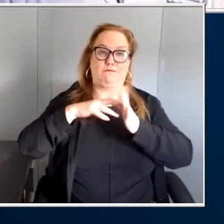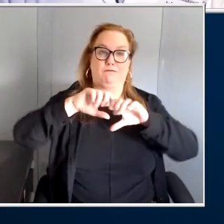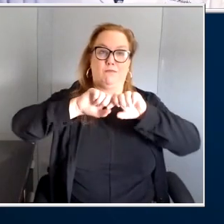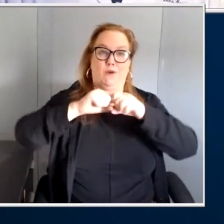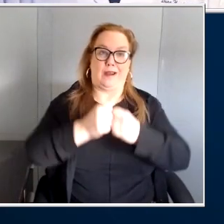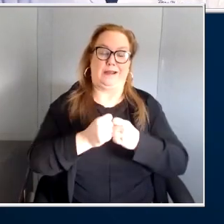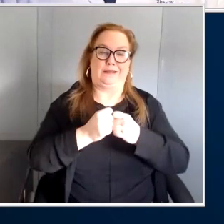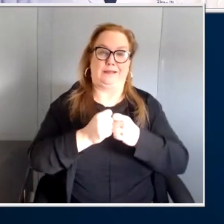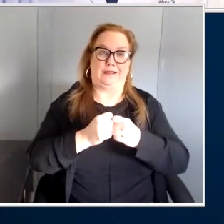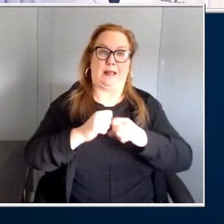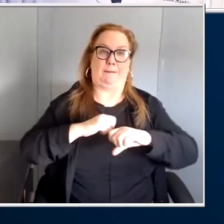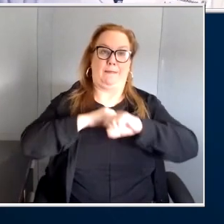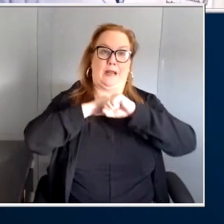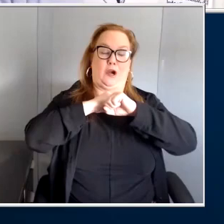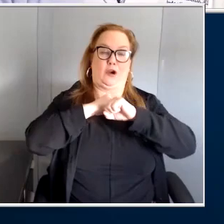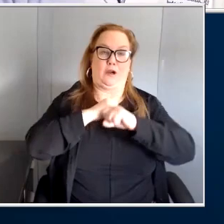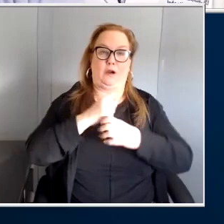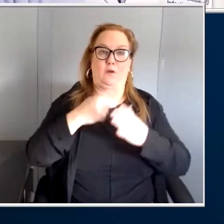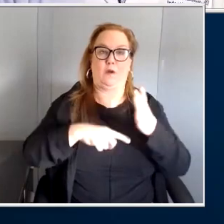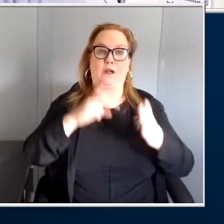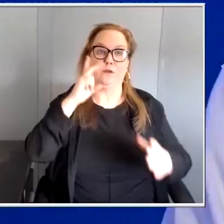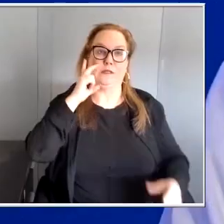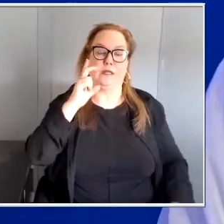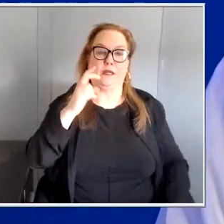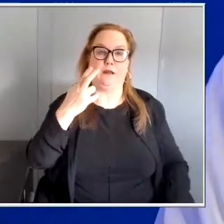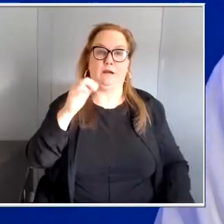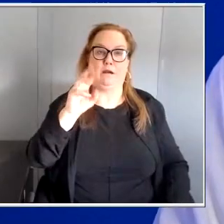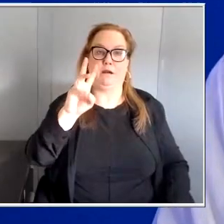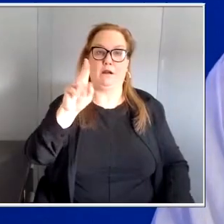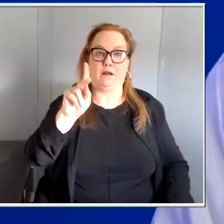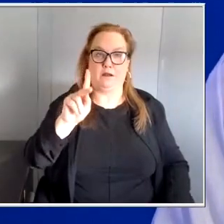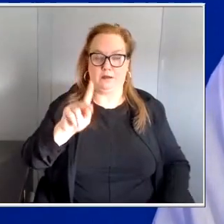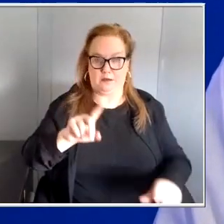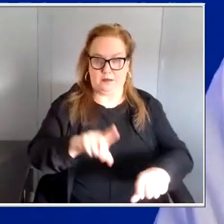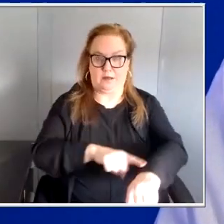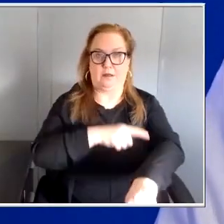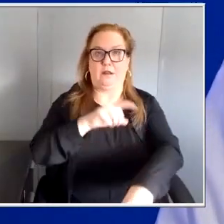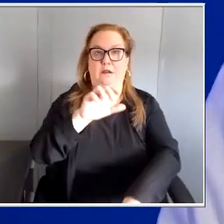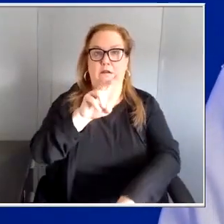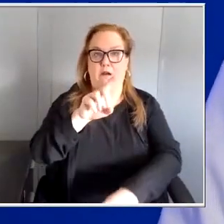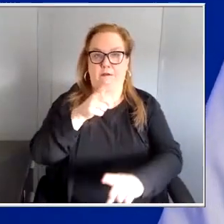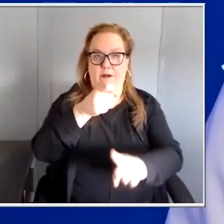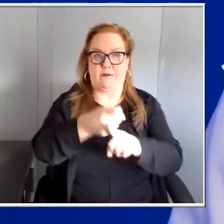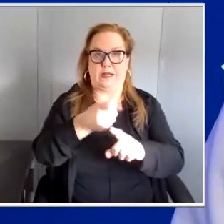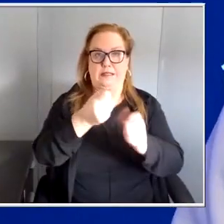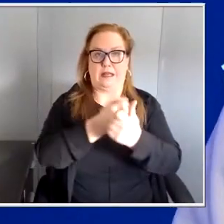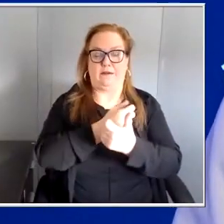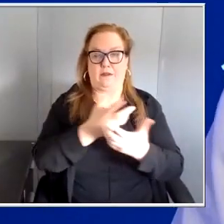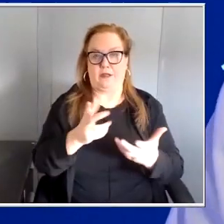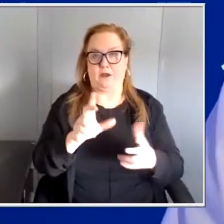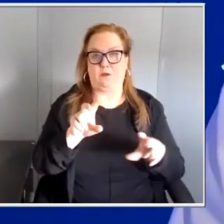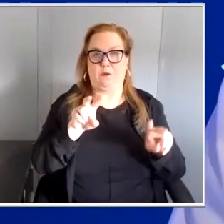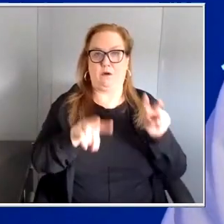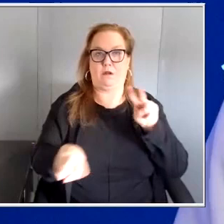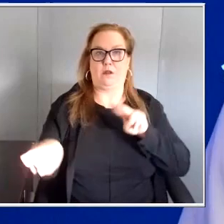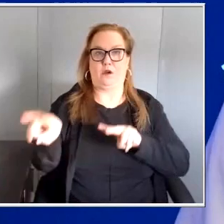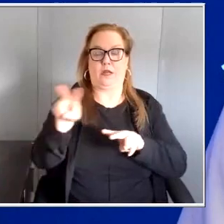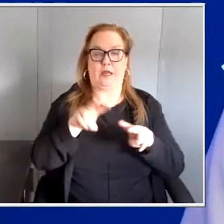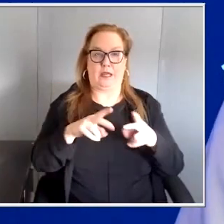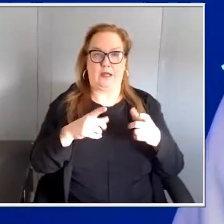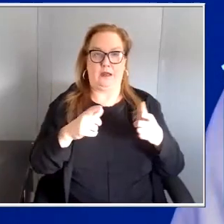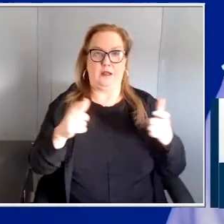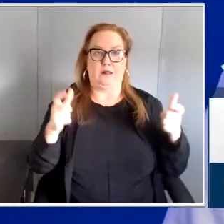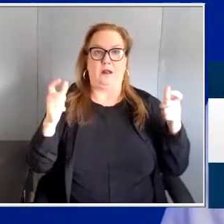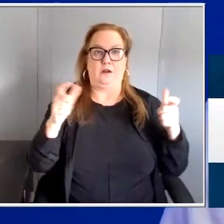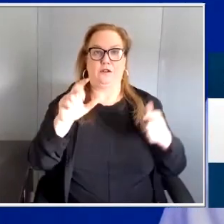Yeah. It's long COVID. What are you seeing? Yeah, I mean, long COVID affects everything. You know, we're still looking at the mechanisms. We know that there's a large